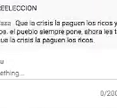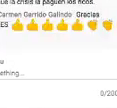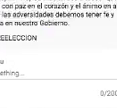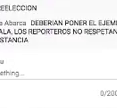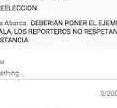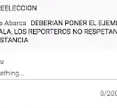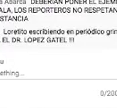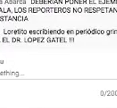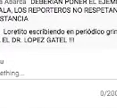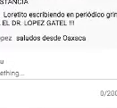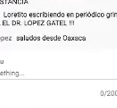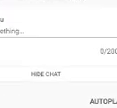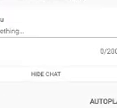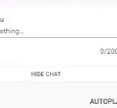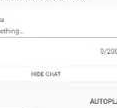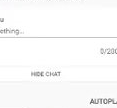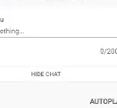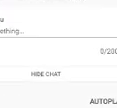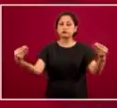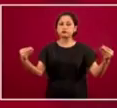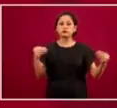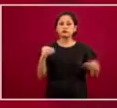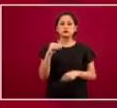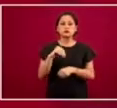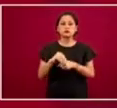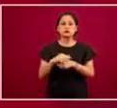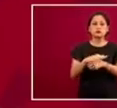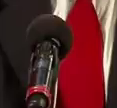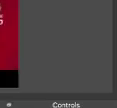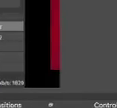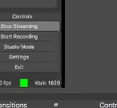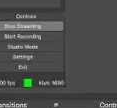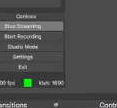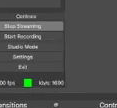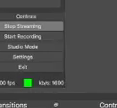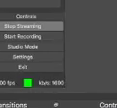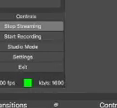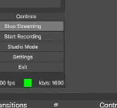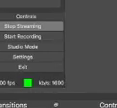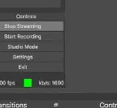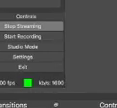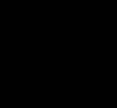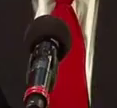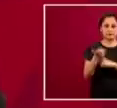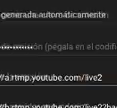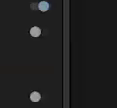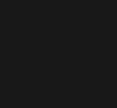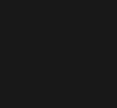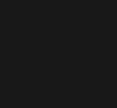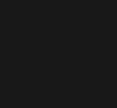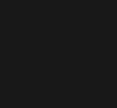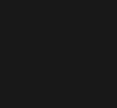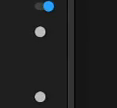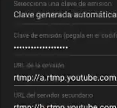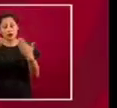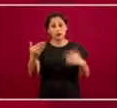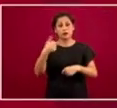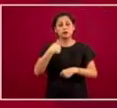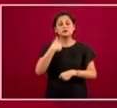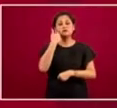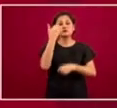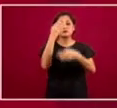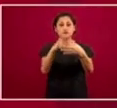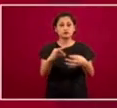de la pandemia de coronavirus 2019. Hoy queremos comentar varias cosas con